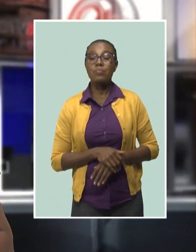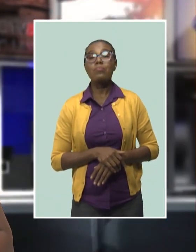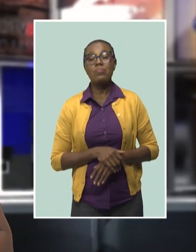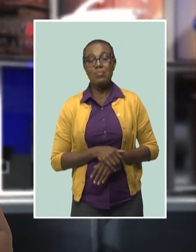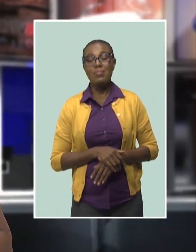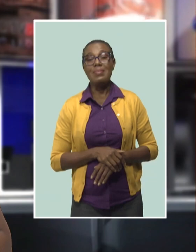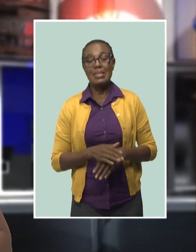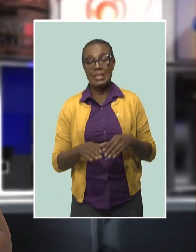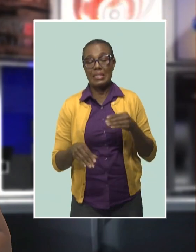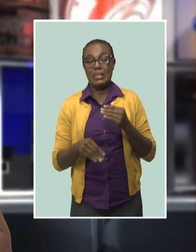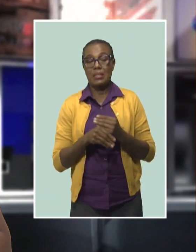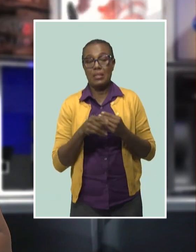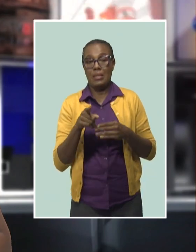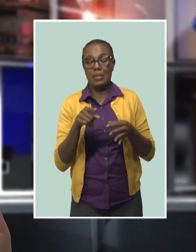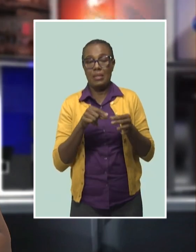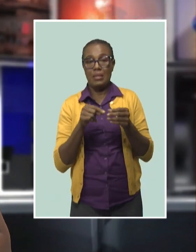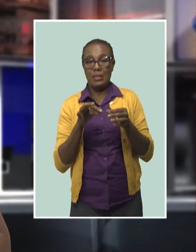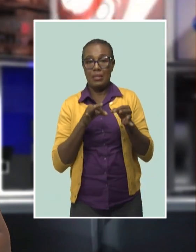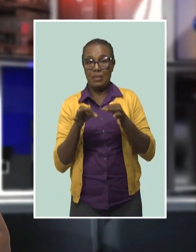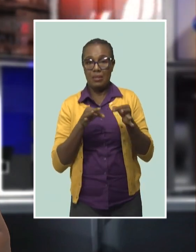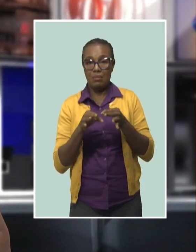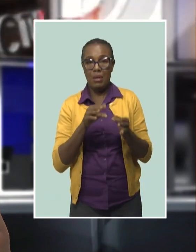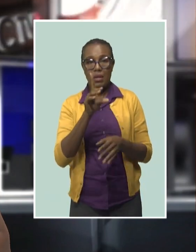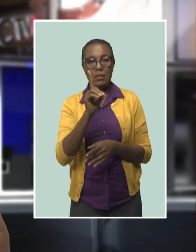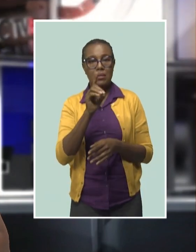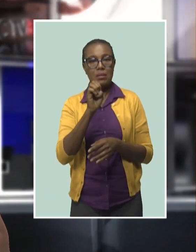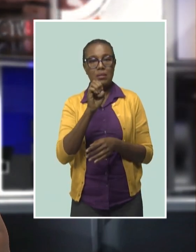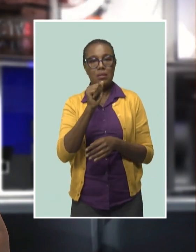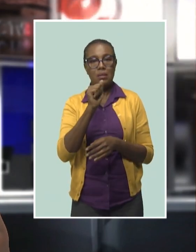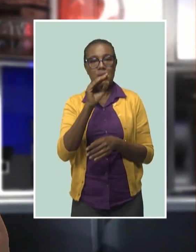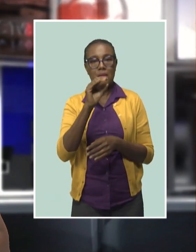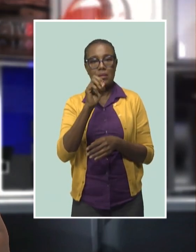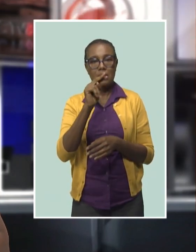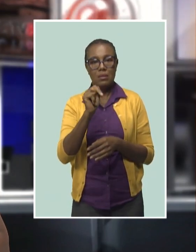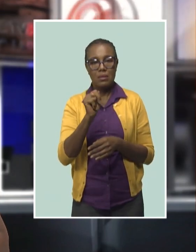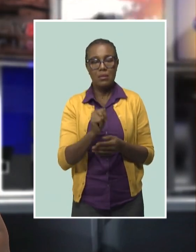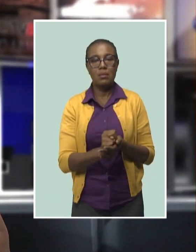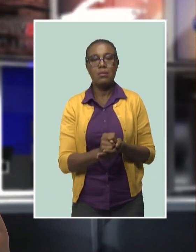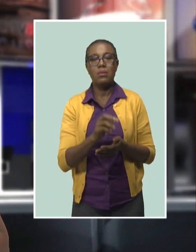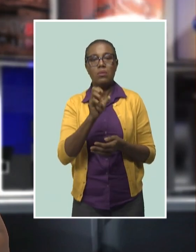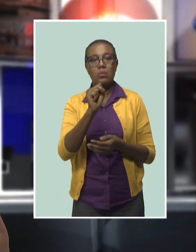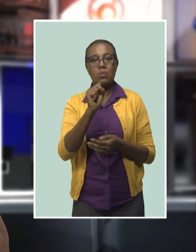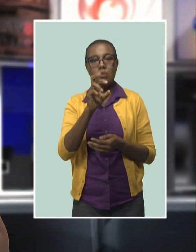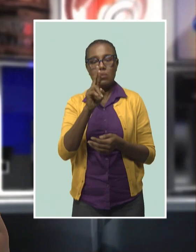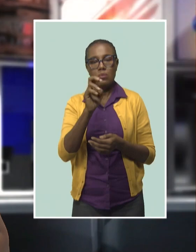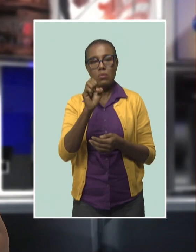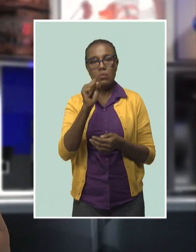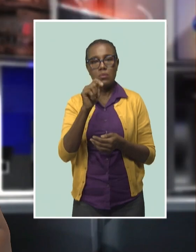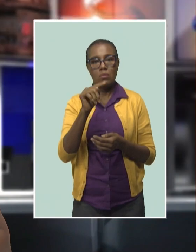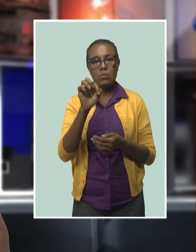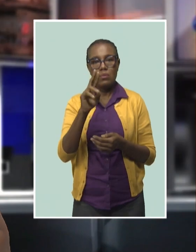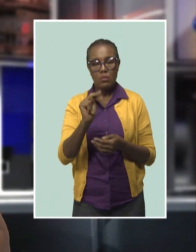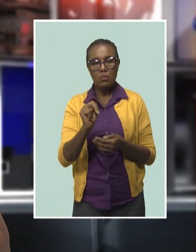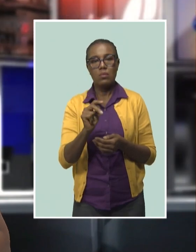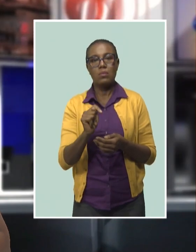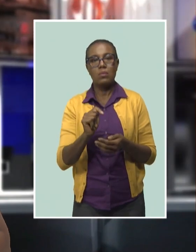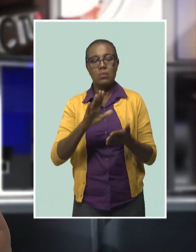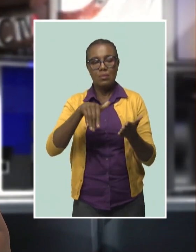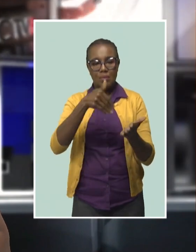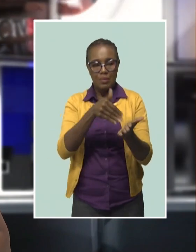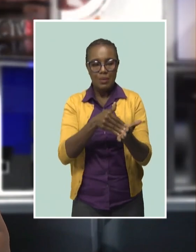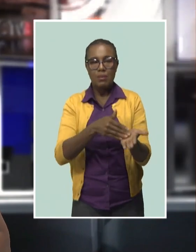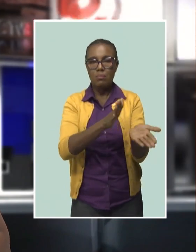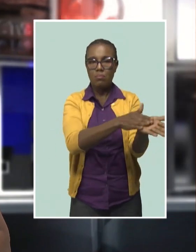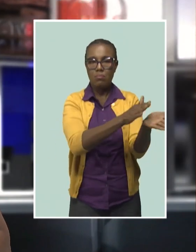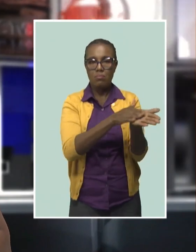Additionally, Mr. Rowe has lauded the move of the Deacon's Resource Centre to the Ministry of Youth, Sport and Community Empowerment. He says he will propose